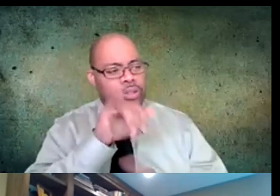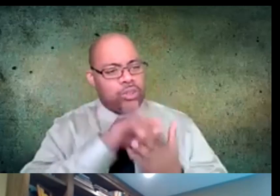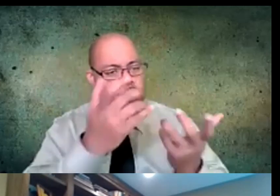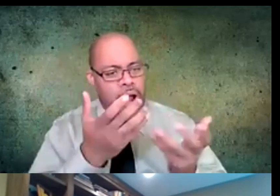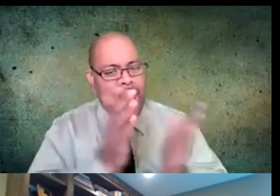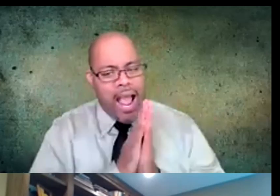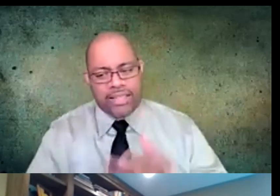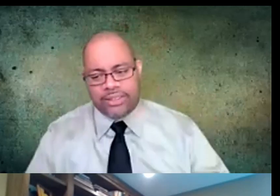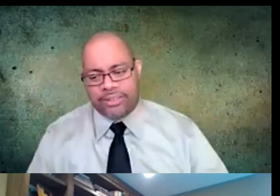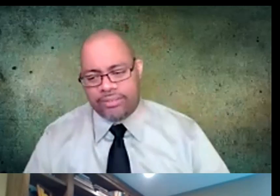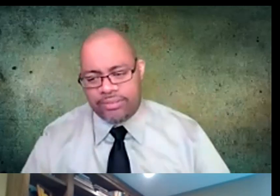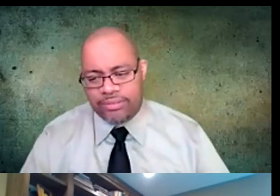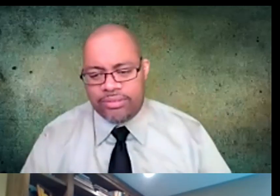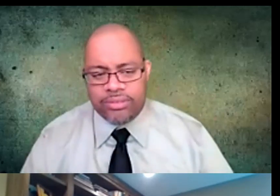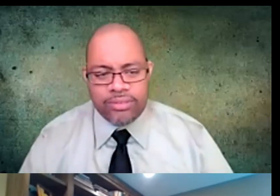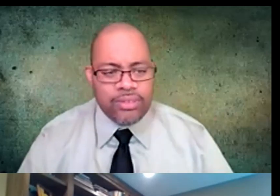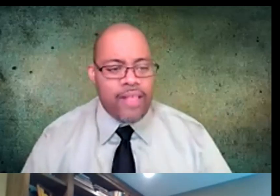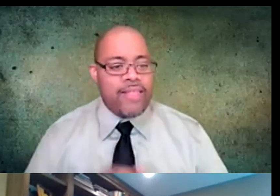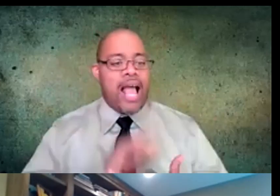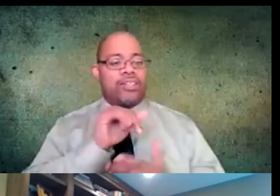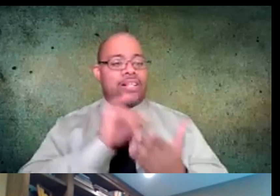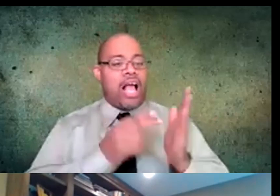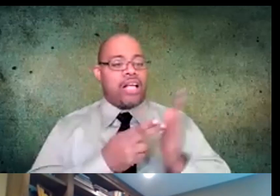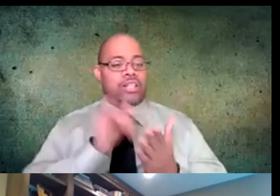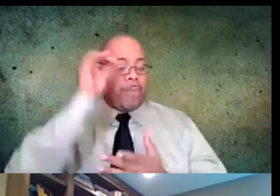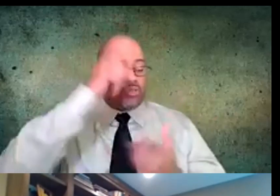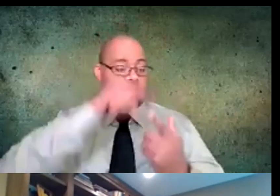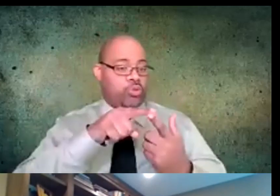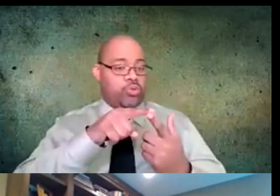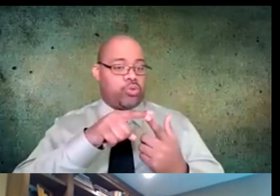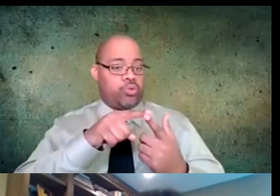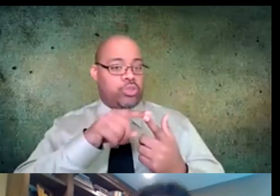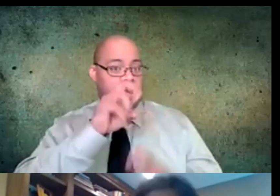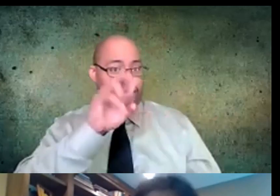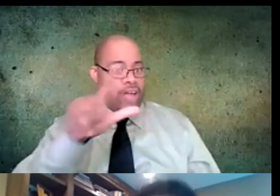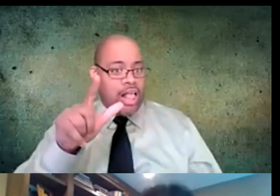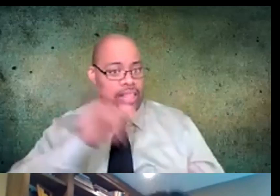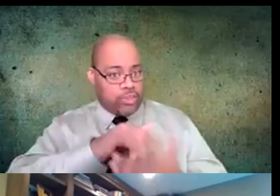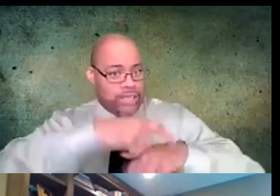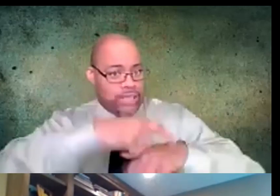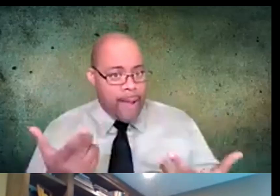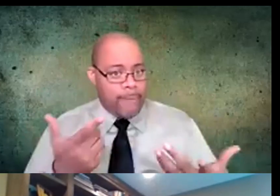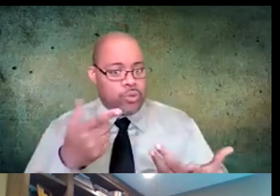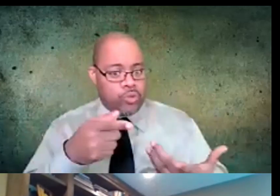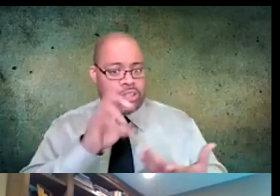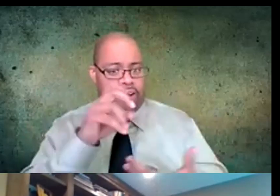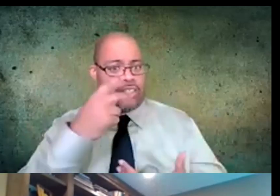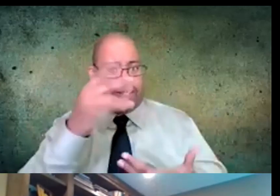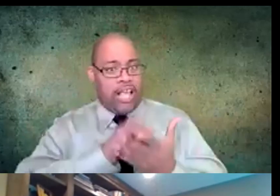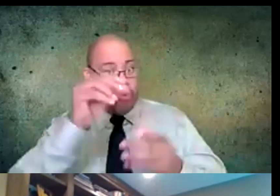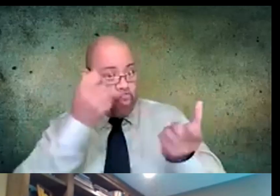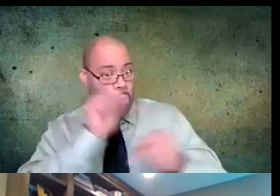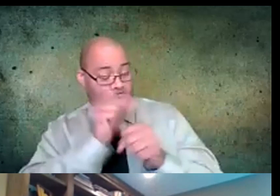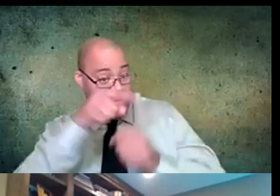ask. Because that's actually, you know, honestly, that's your opinion to interview a Cerevel as well, right? To see if Cerevel is the company you want to work